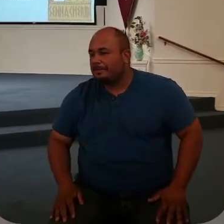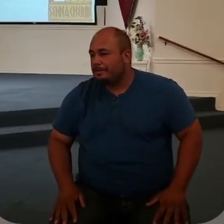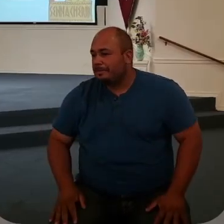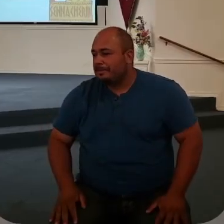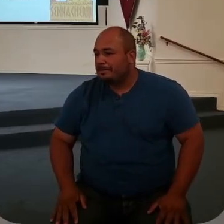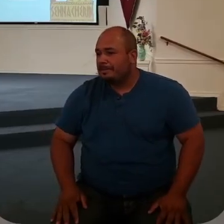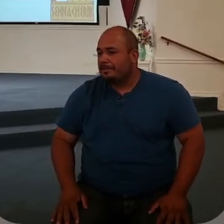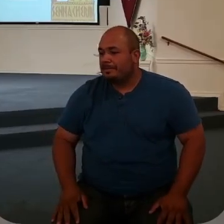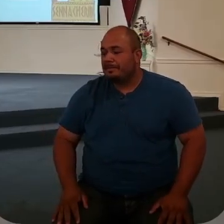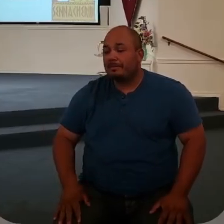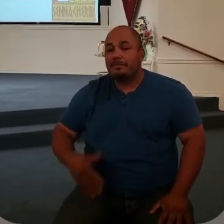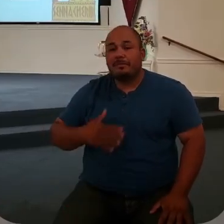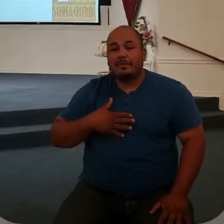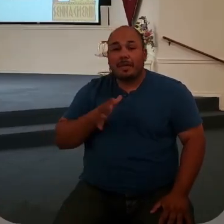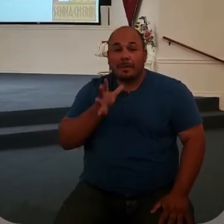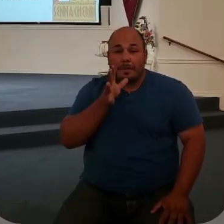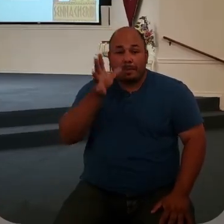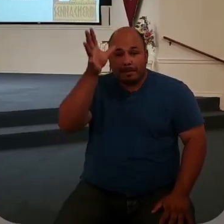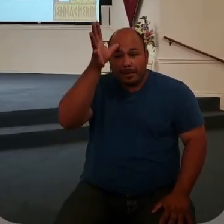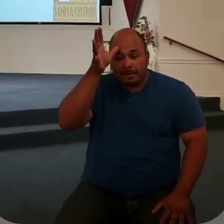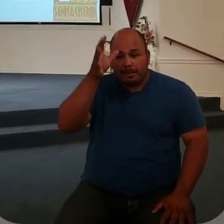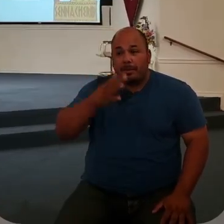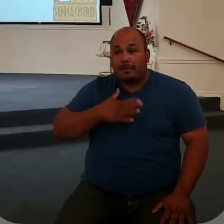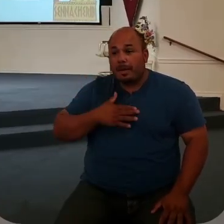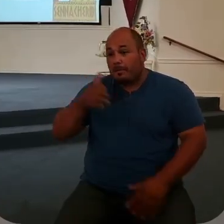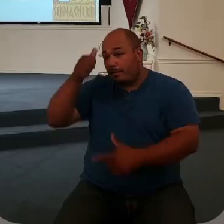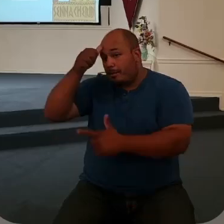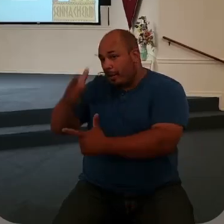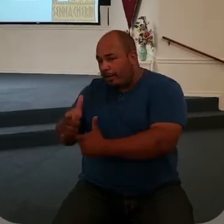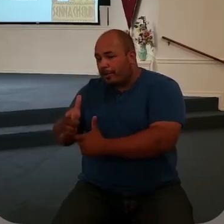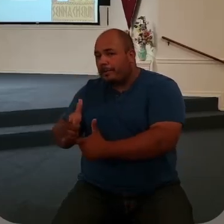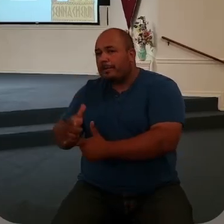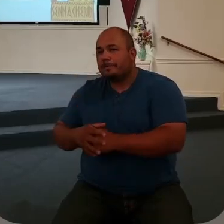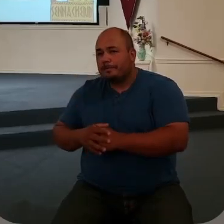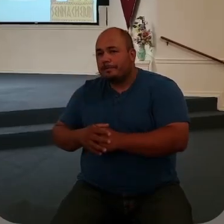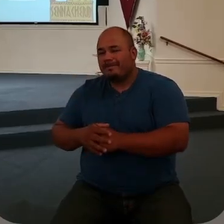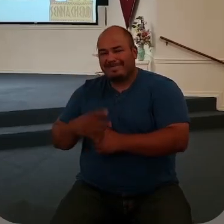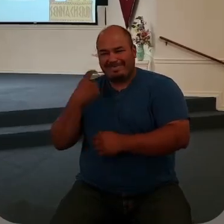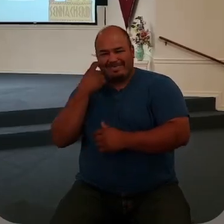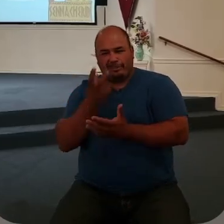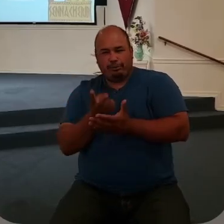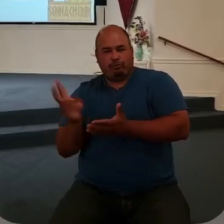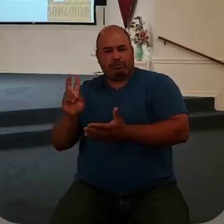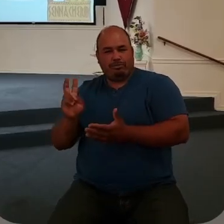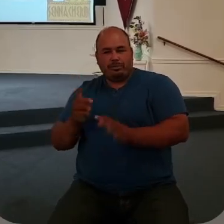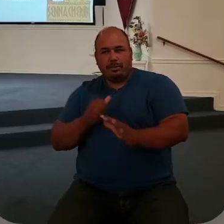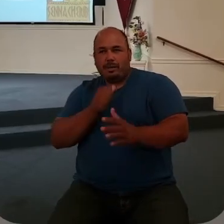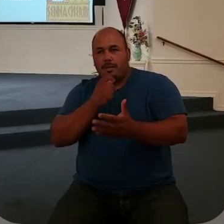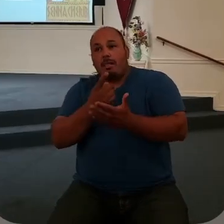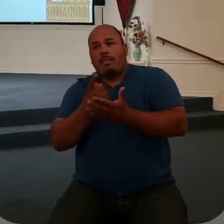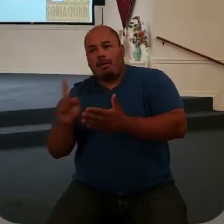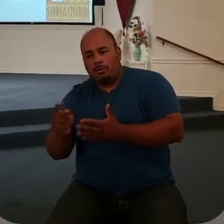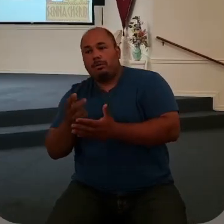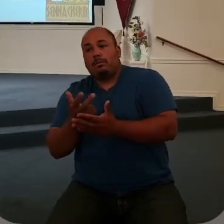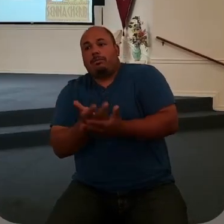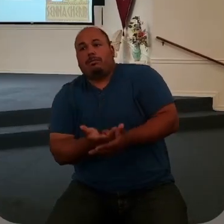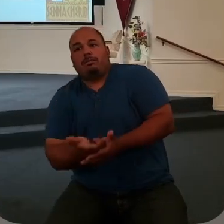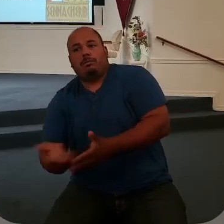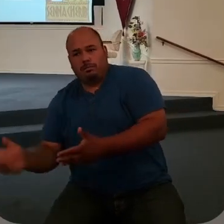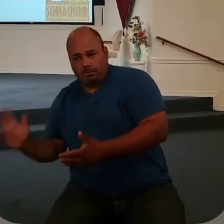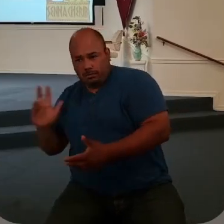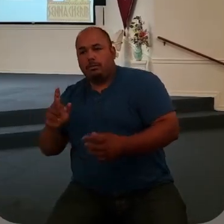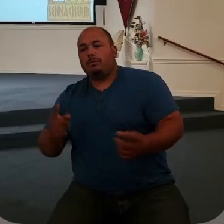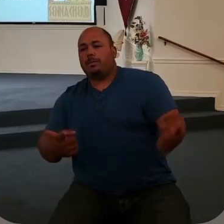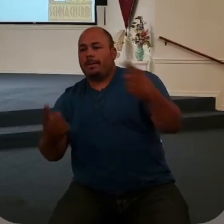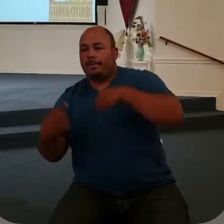My parents and my brother and his son were here with us these past 2 weeks. Not last week, but the 2 weeks before that. When